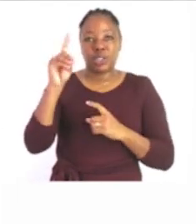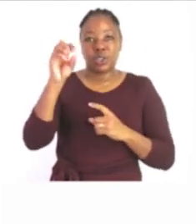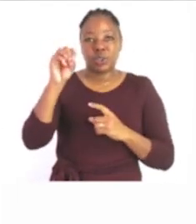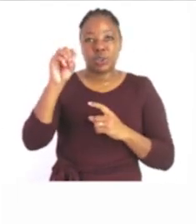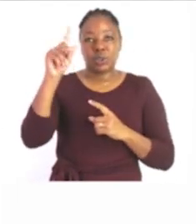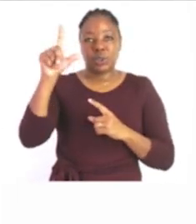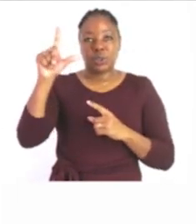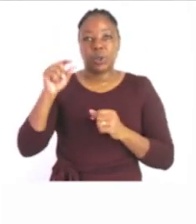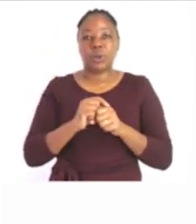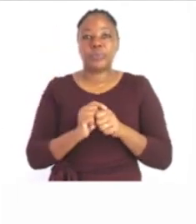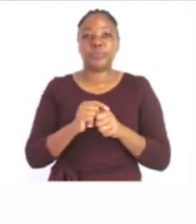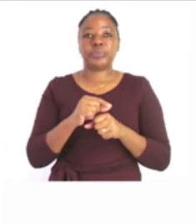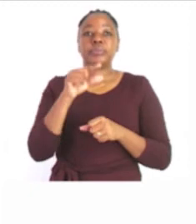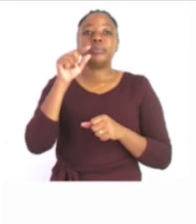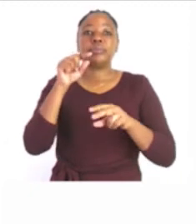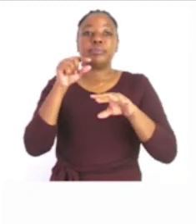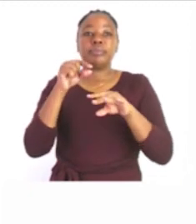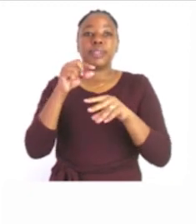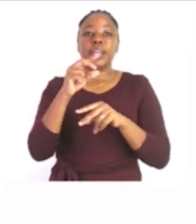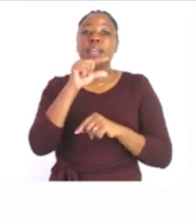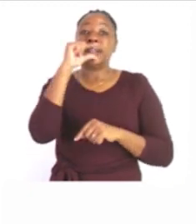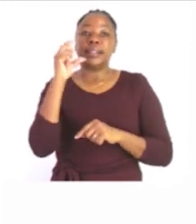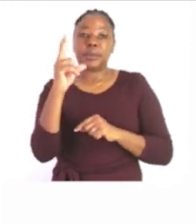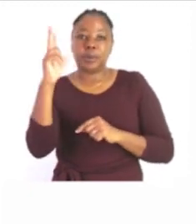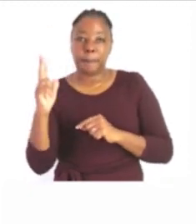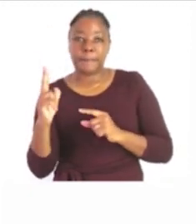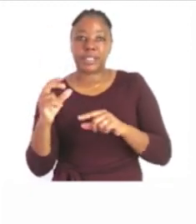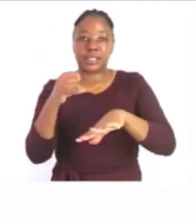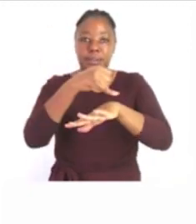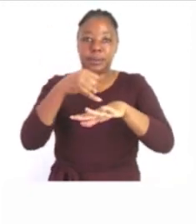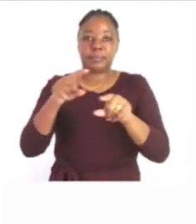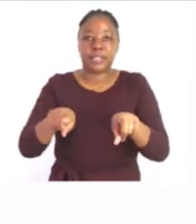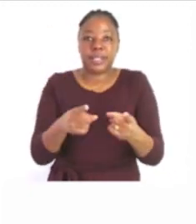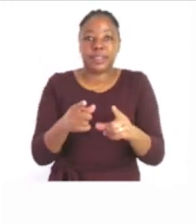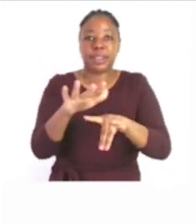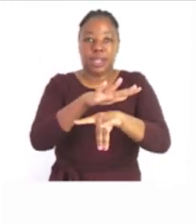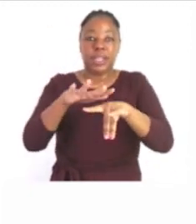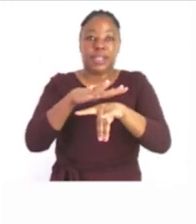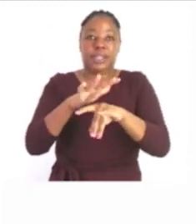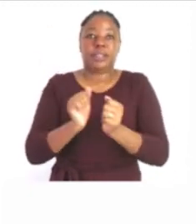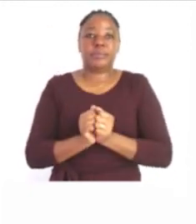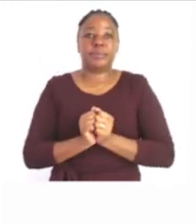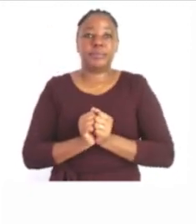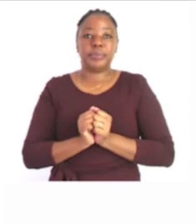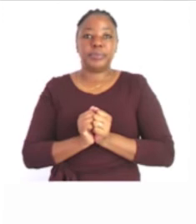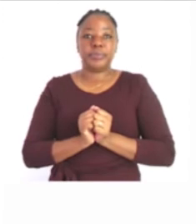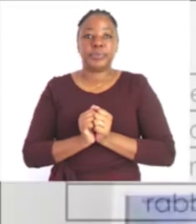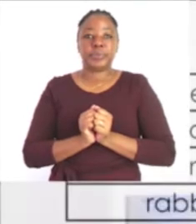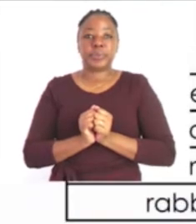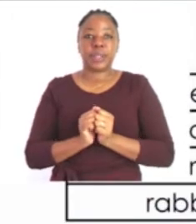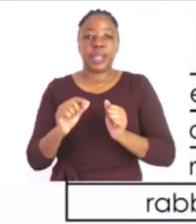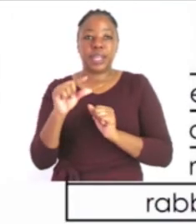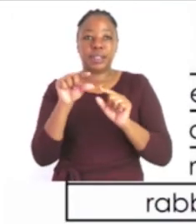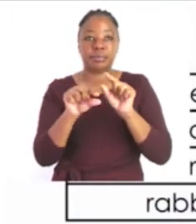person, animal, place, or a thing. Your job is going to be to choose the words from the list below